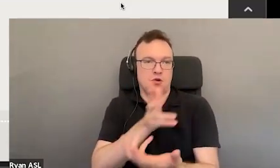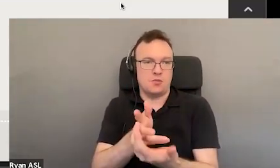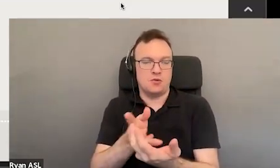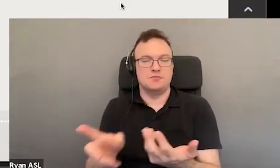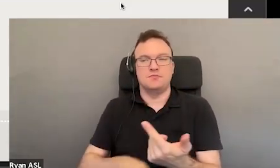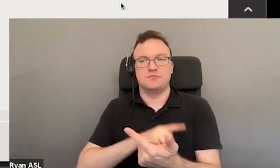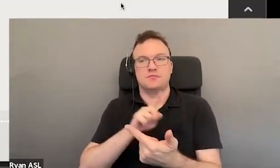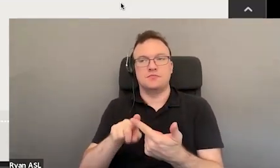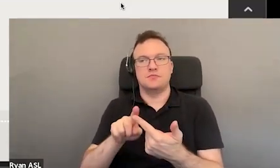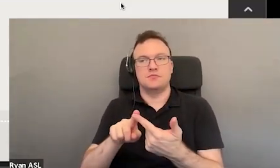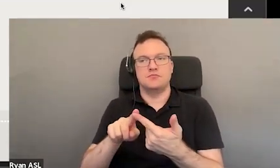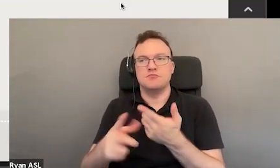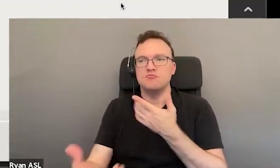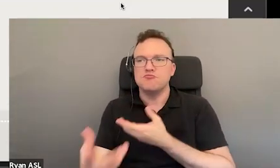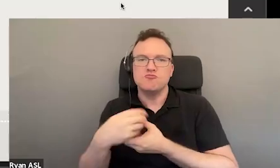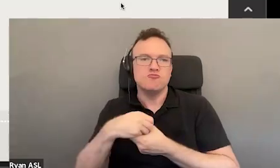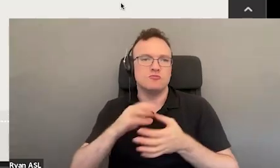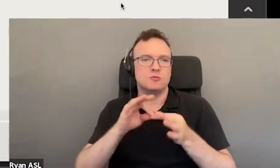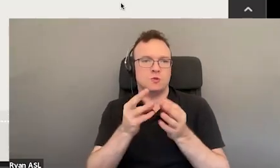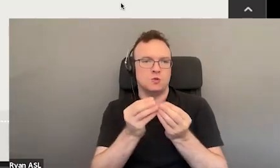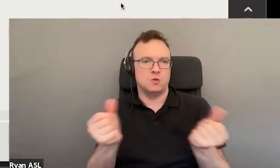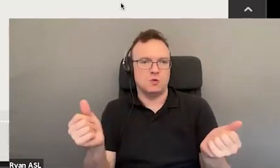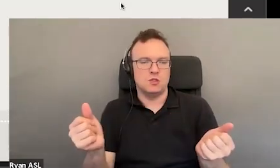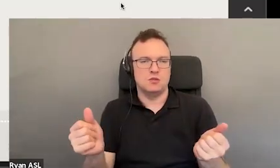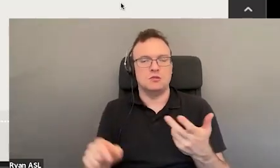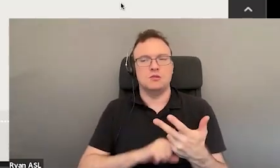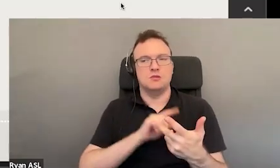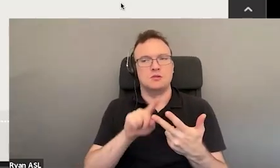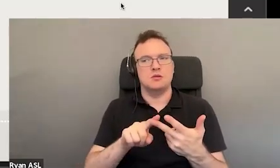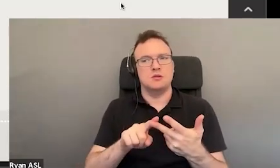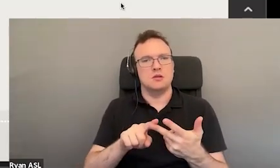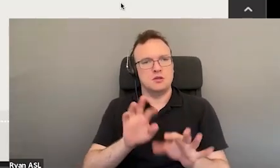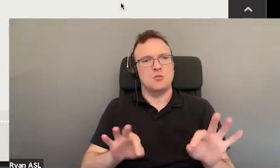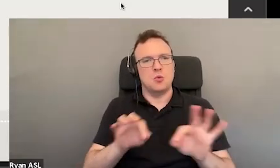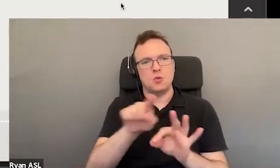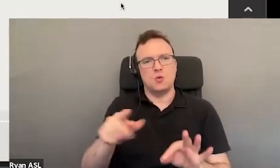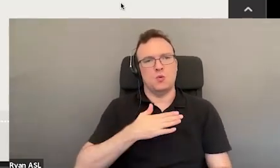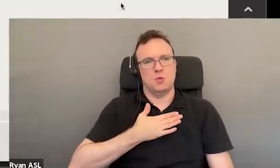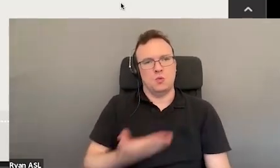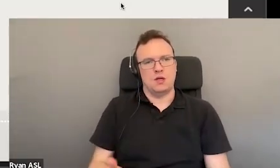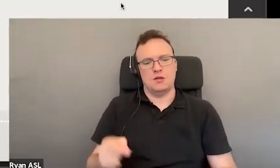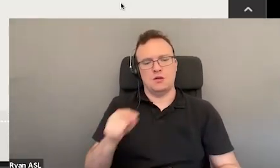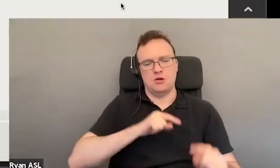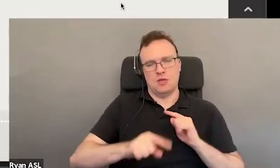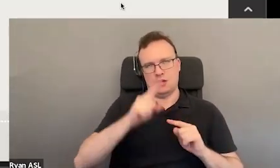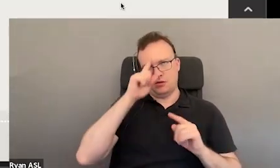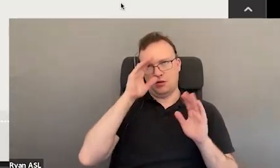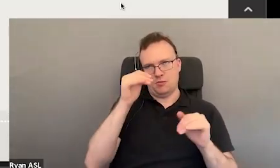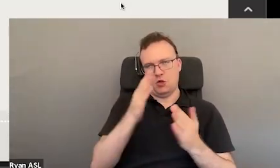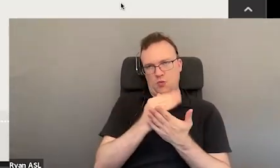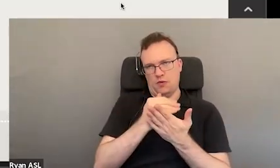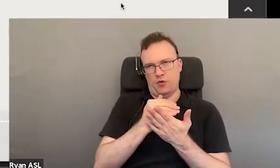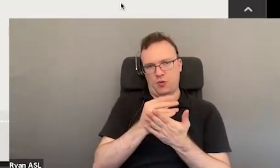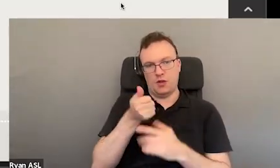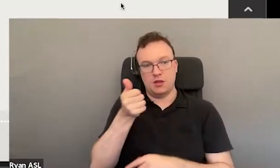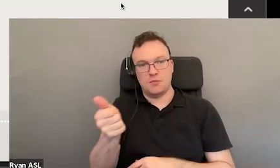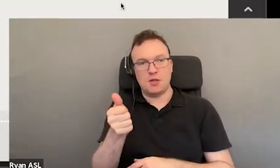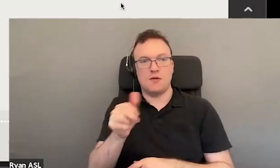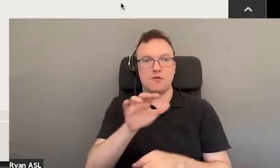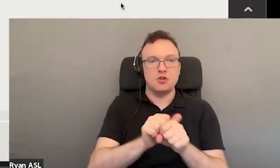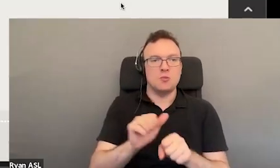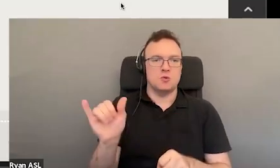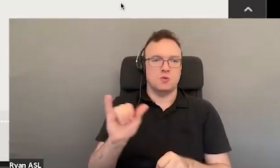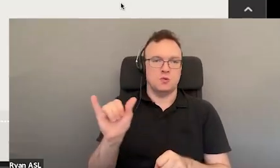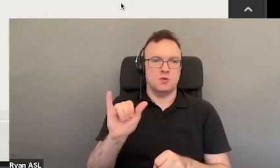accommodation. Engage them in the solution, and be willing to go back and review your expectations of them and of the